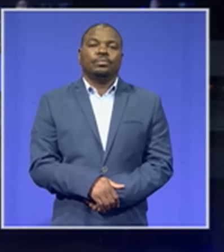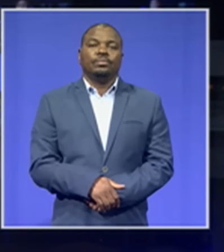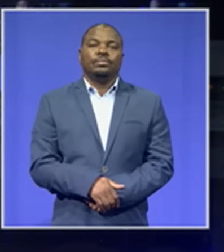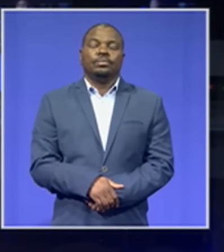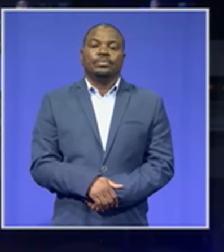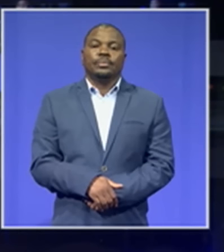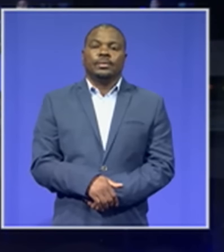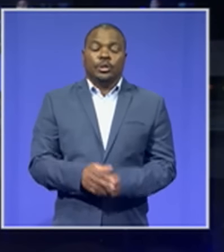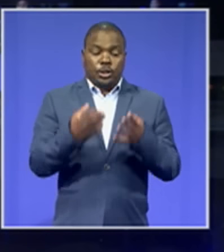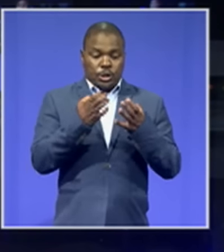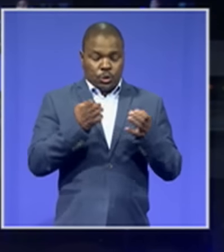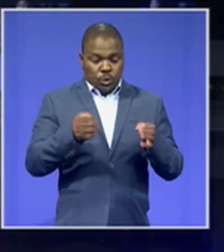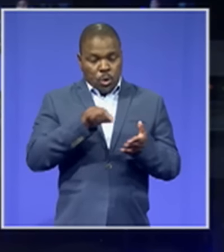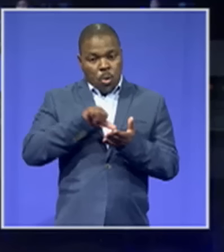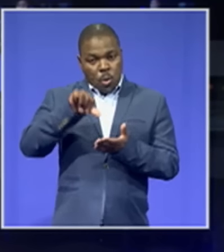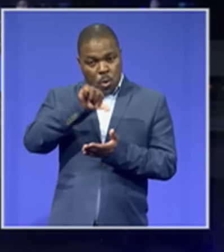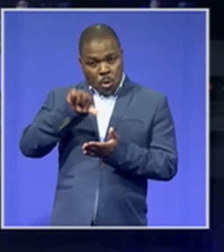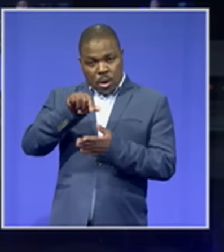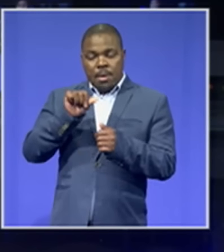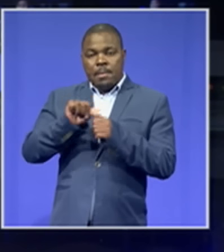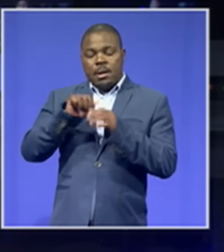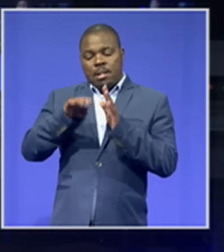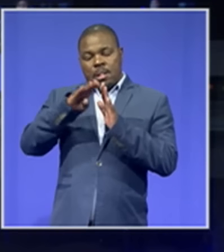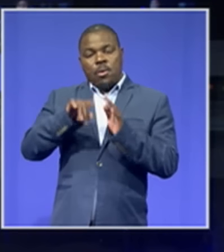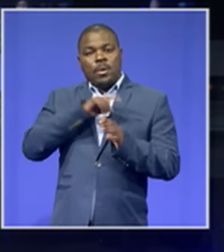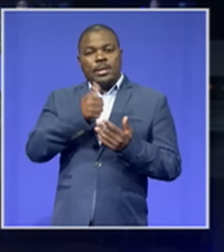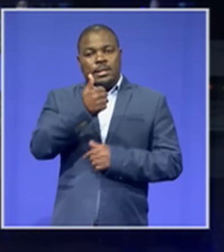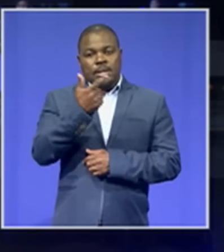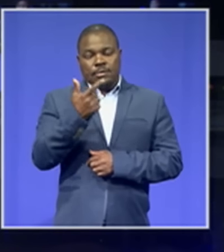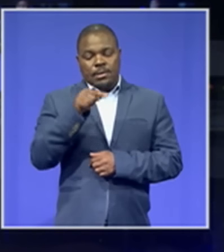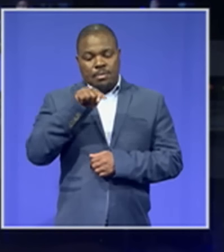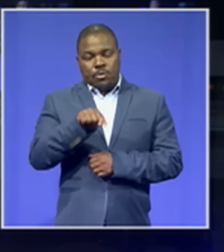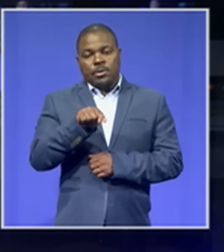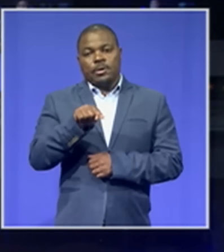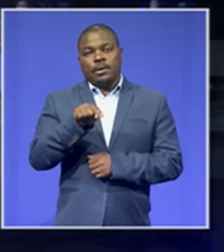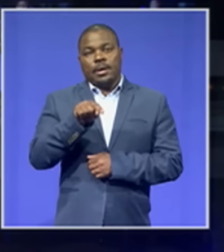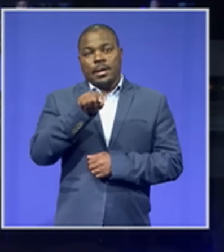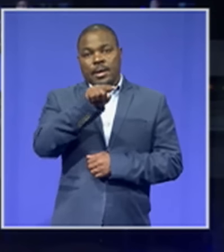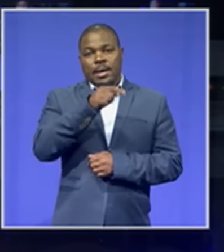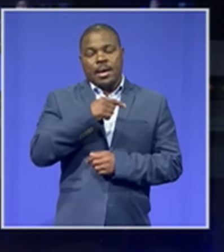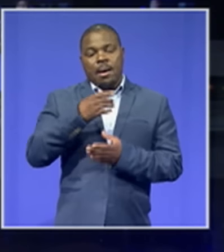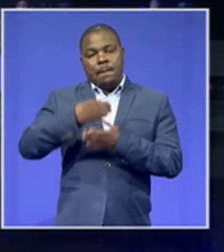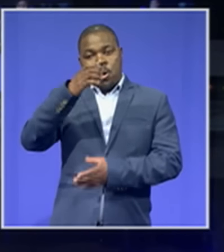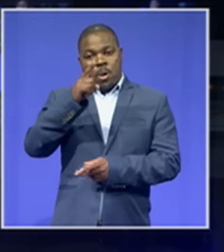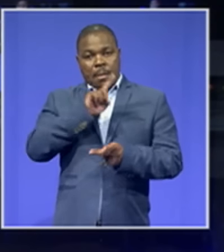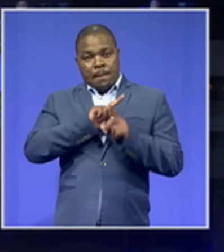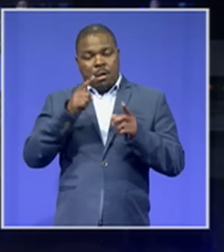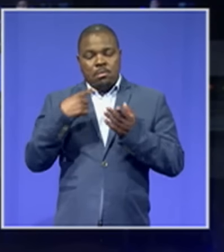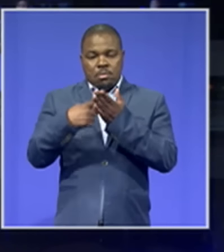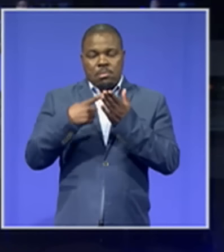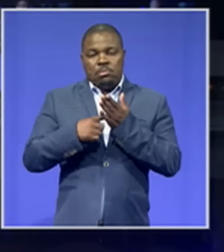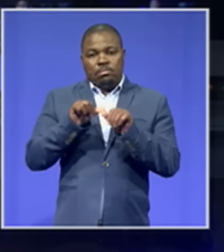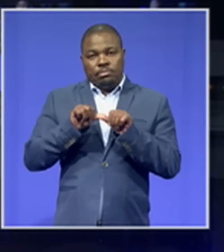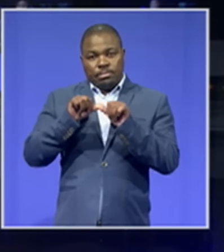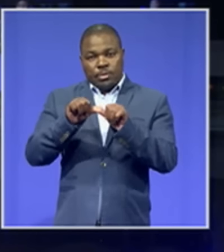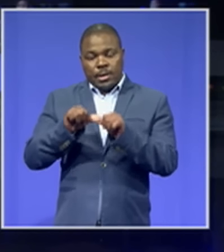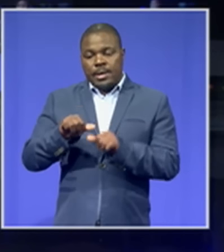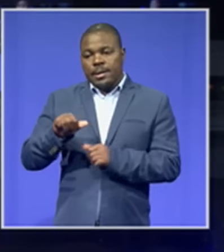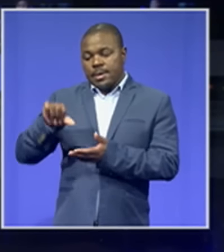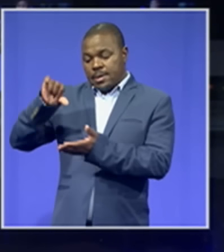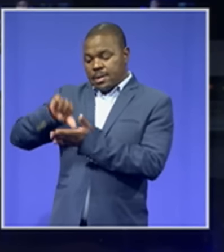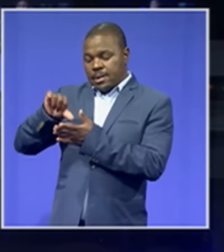Ditekong tsa thepa oli ya tala ya Brent e theohile ka ene ho ba ka $67 barele. Sena se etsahala le ha dipuisano di ntse di tswela pele pakeng sa Iran